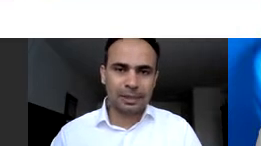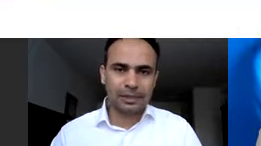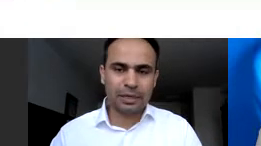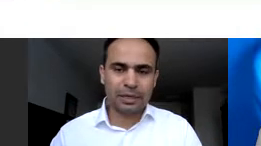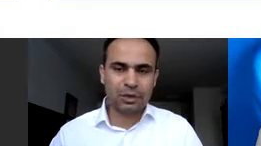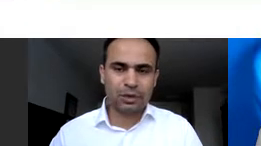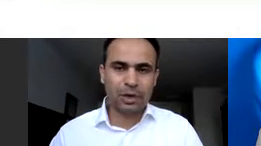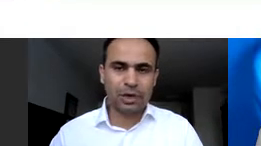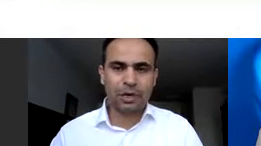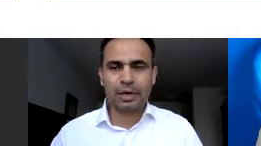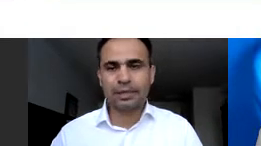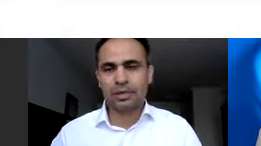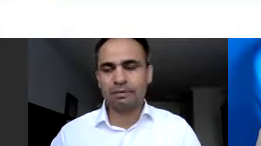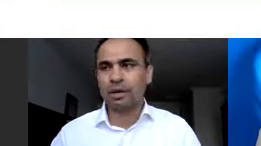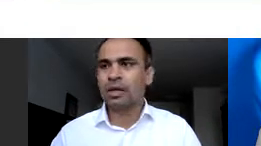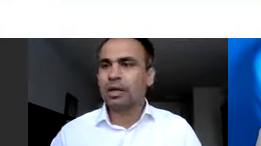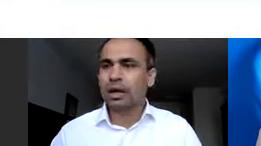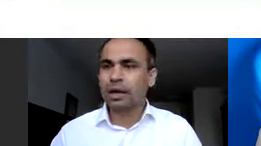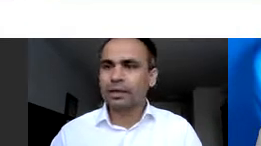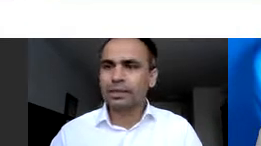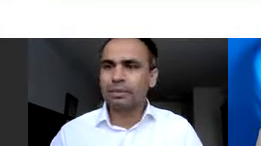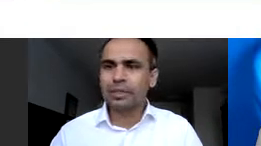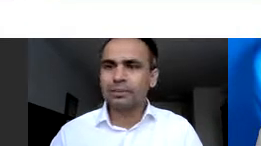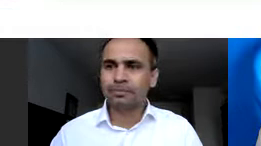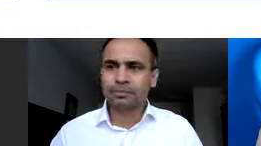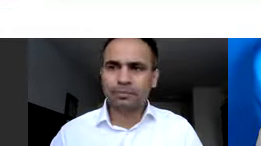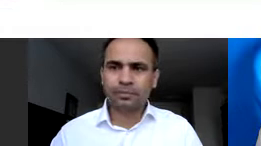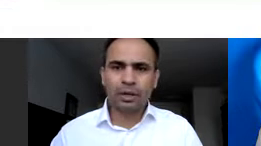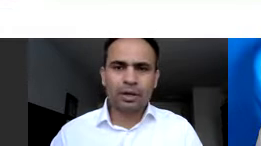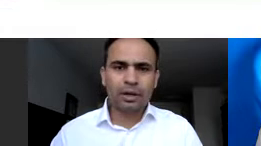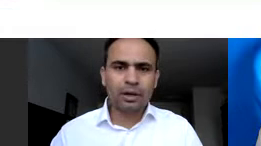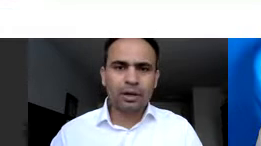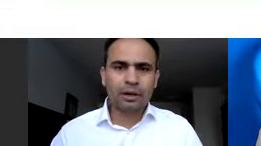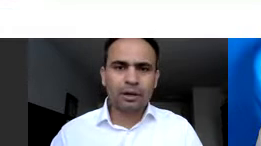ICT accessibility in your country level. Next slide, please.